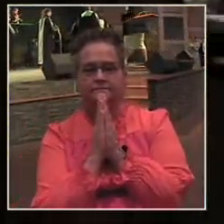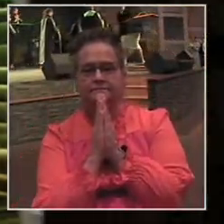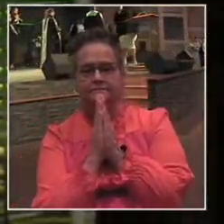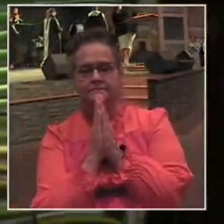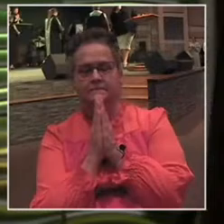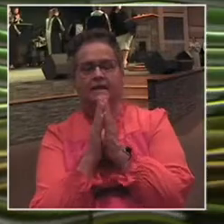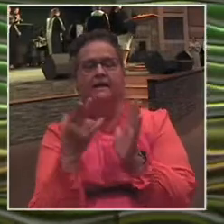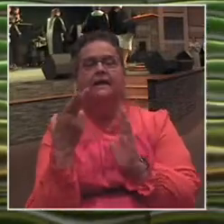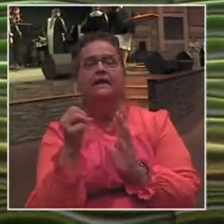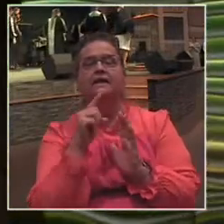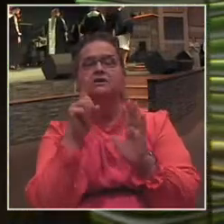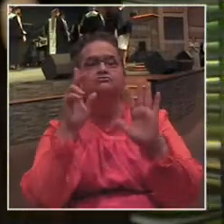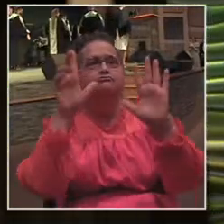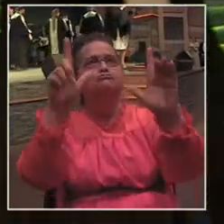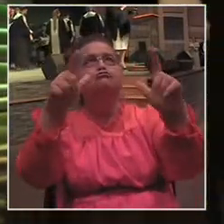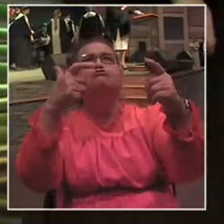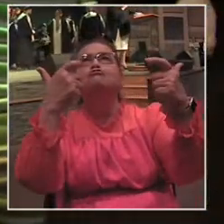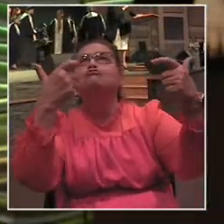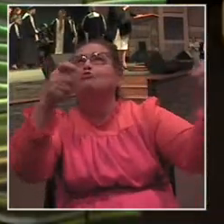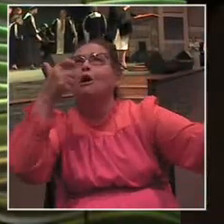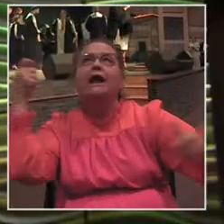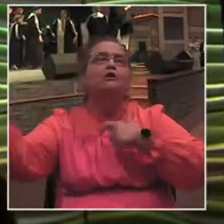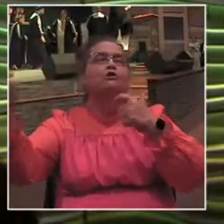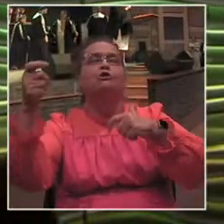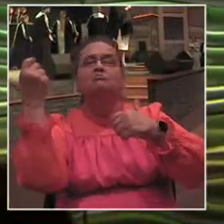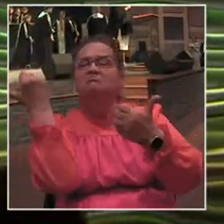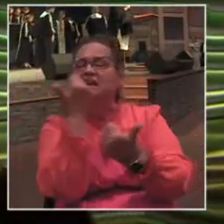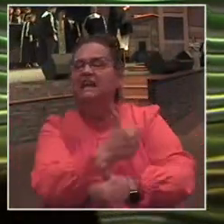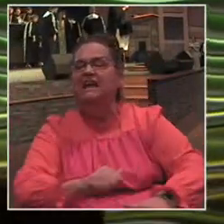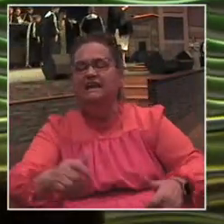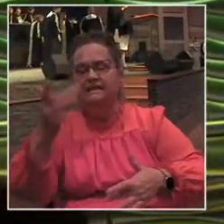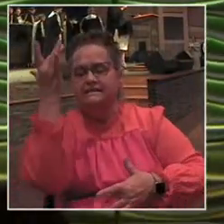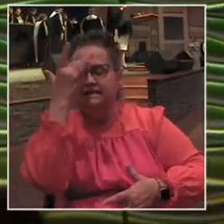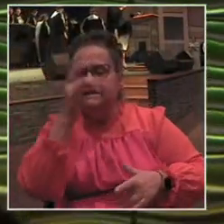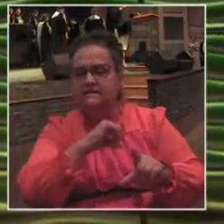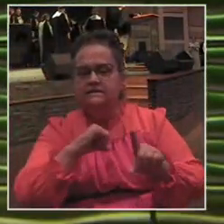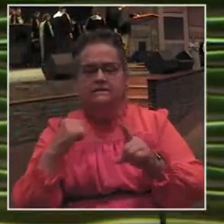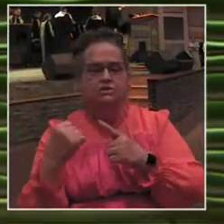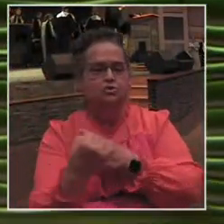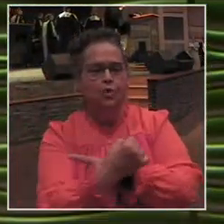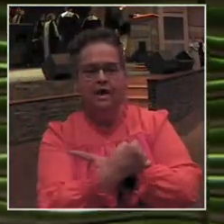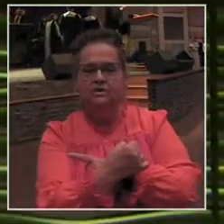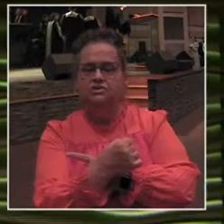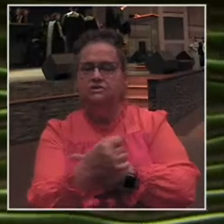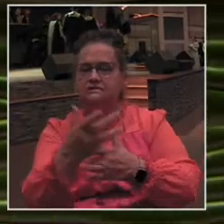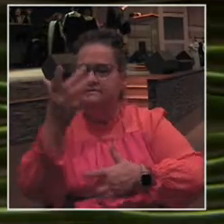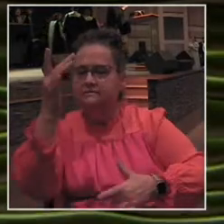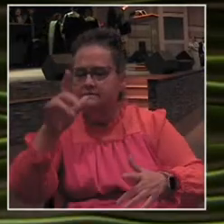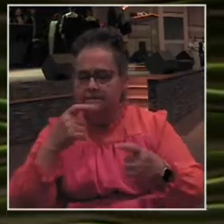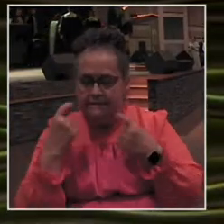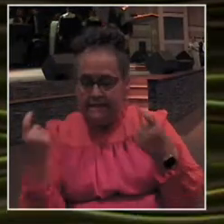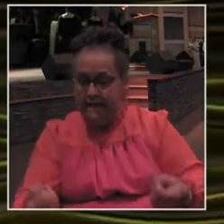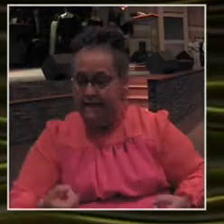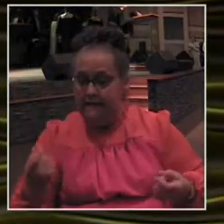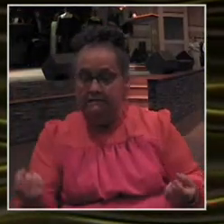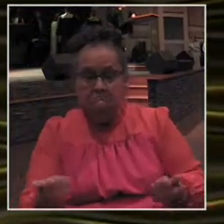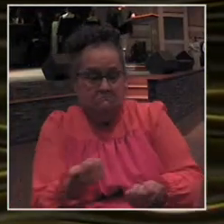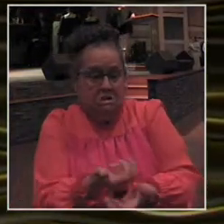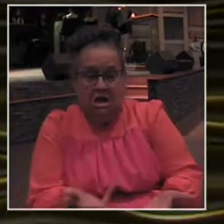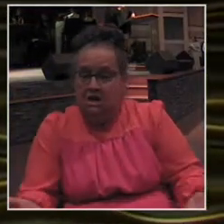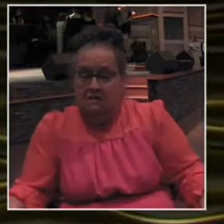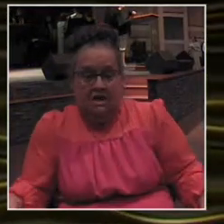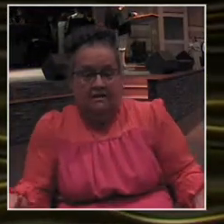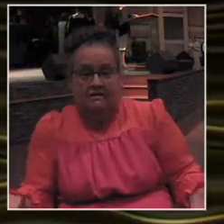that he's greater than any sickness, any situation, any sin, anything that